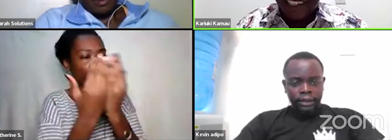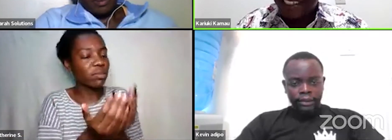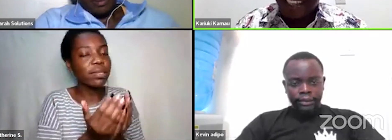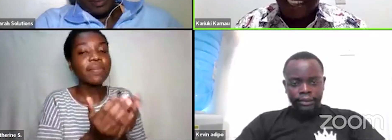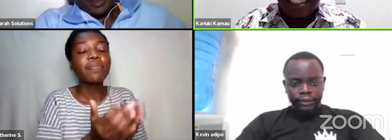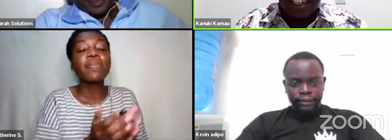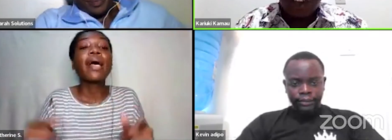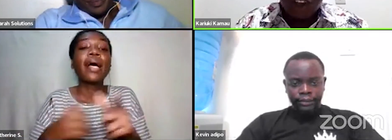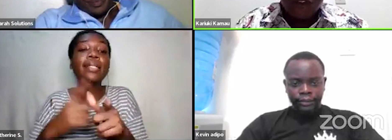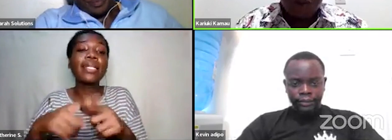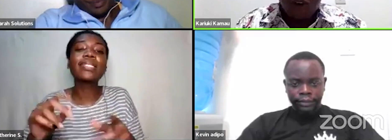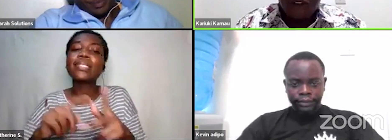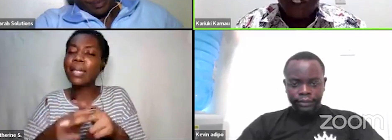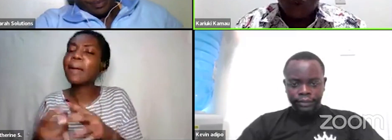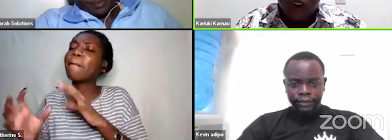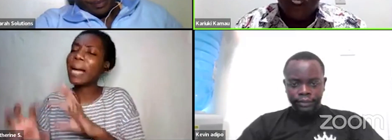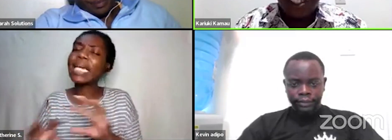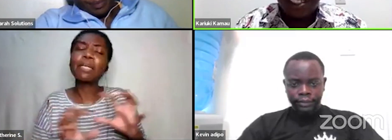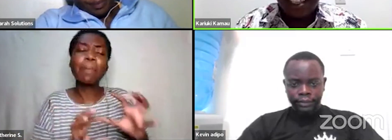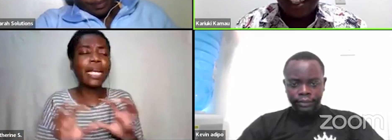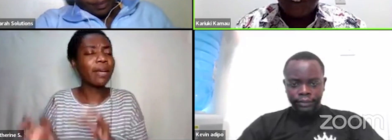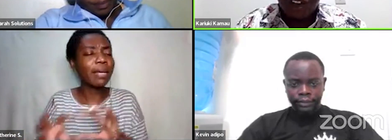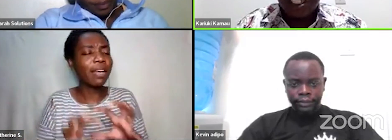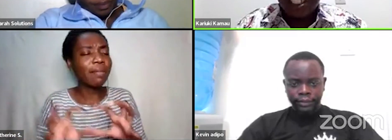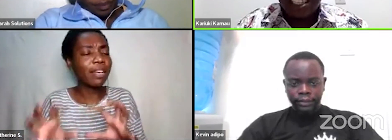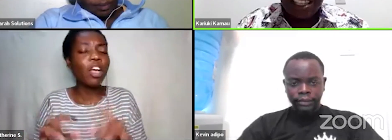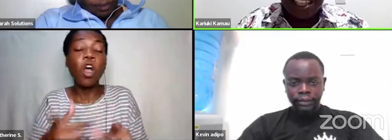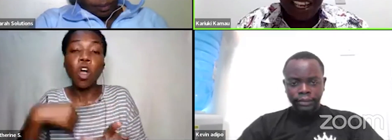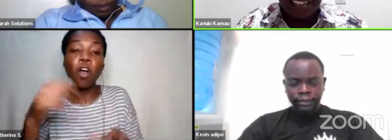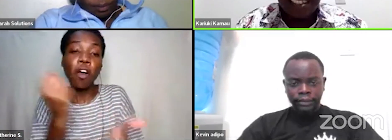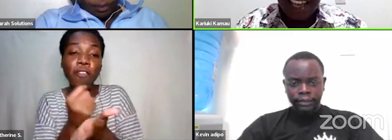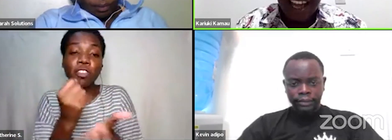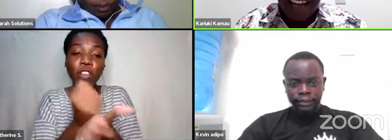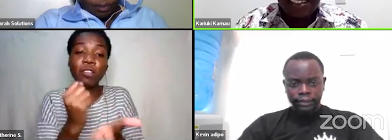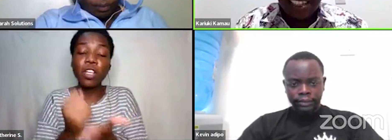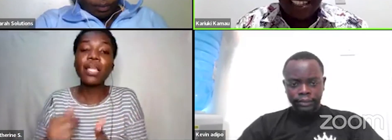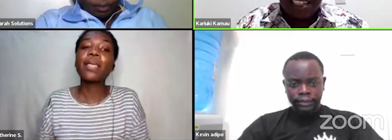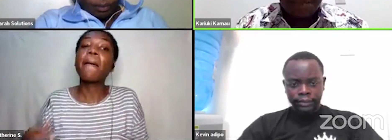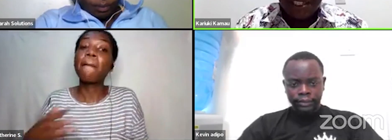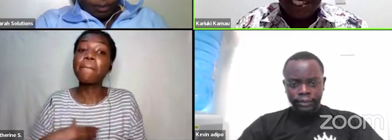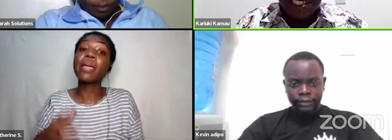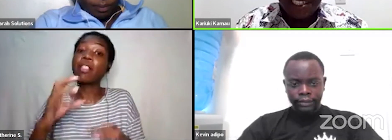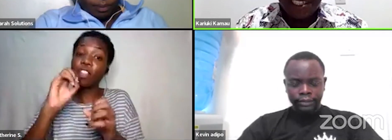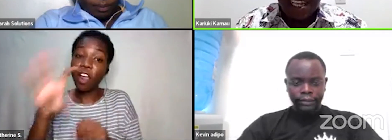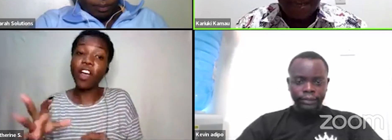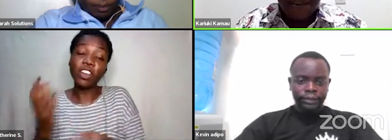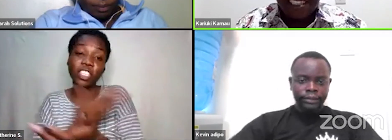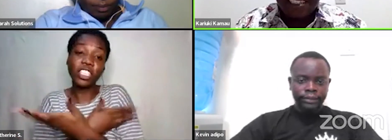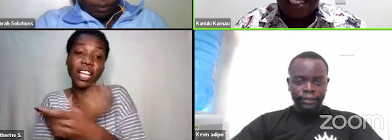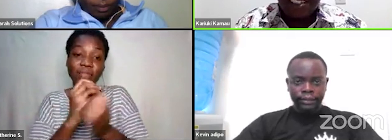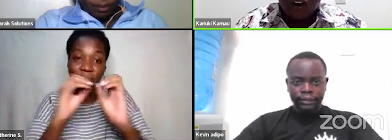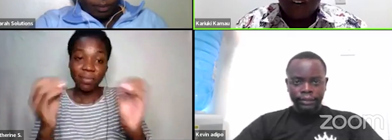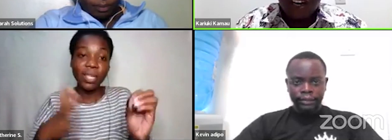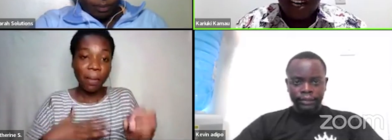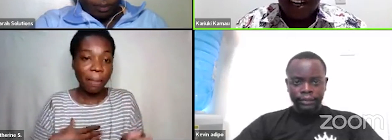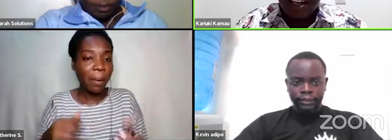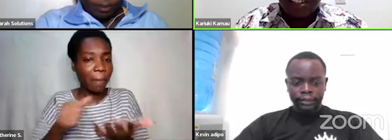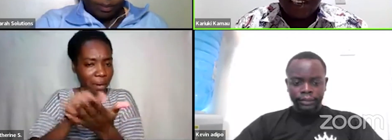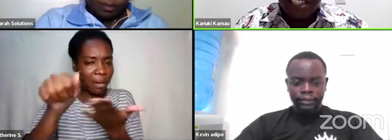started marketing. I started going from office to office. Instead of now taking the shirts, I started printing packages